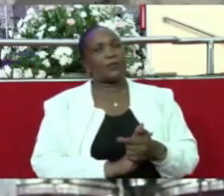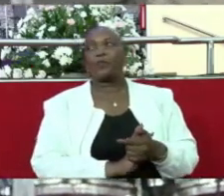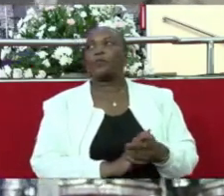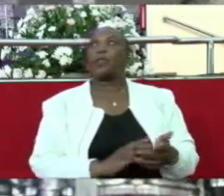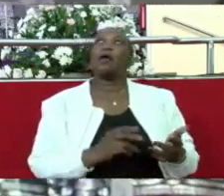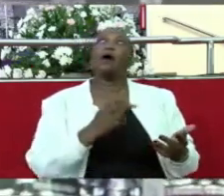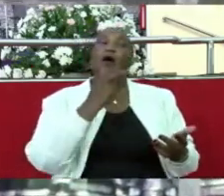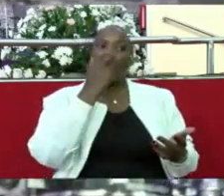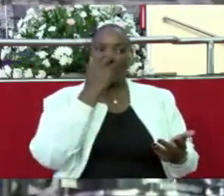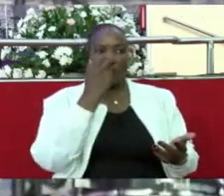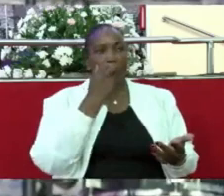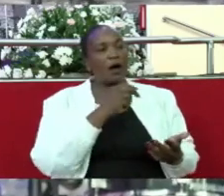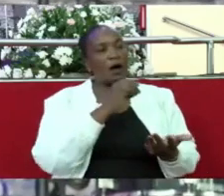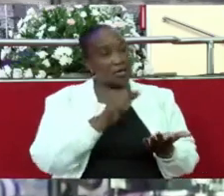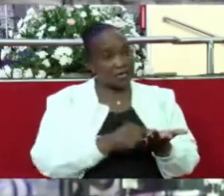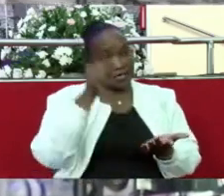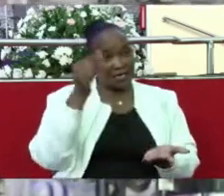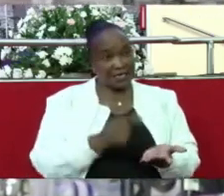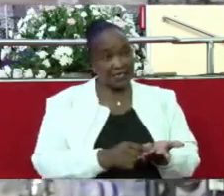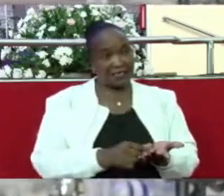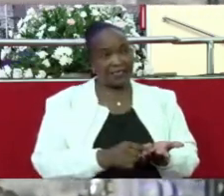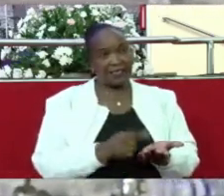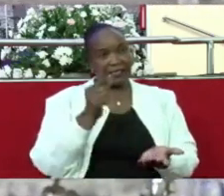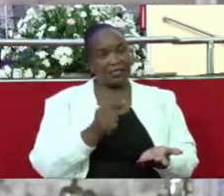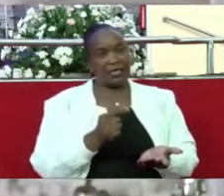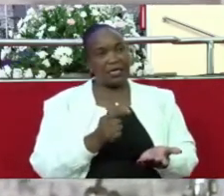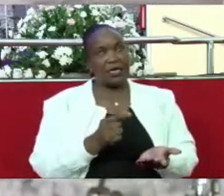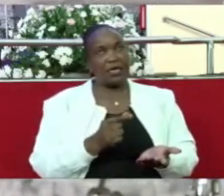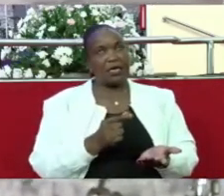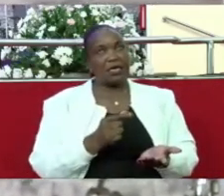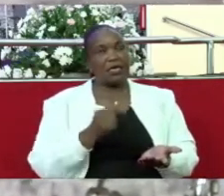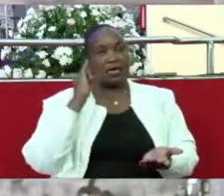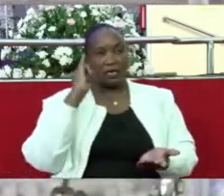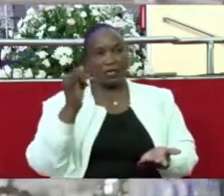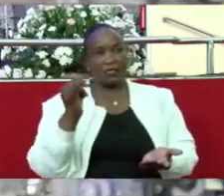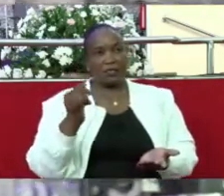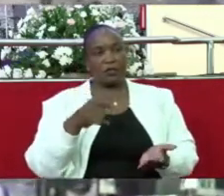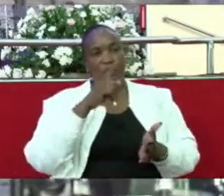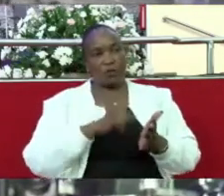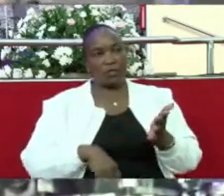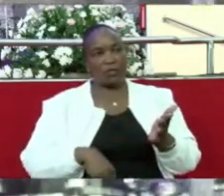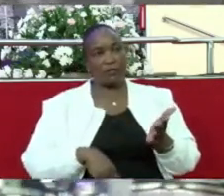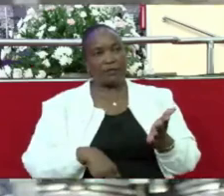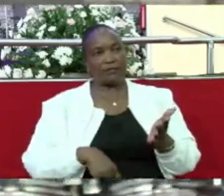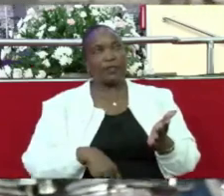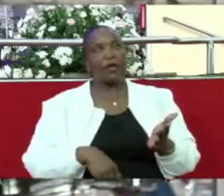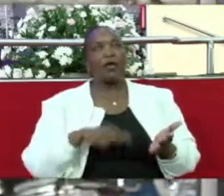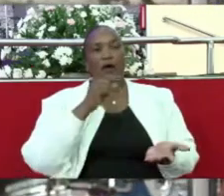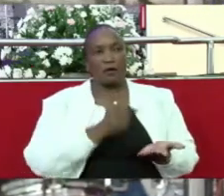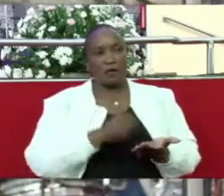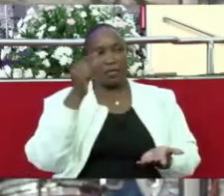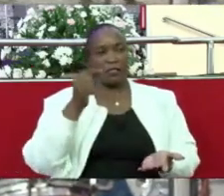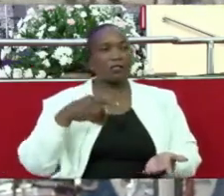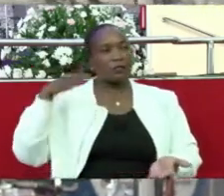Ya kwamba kibali cha Mungu kisicho, kisicho stahilika. In something that God, the goodness of God.